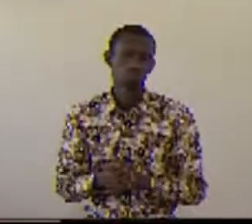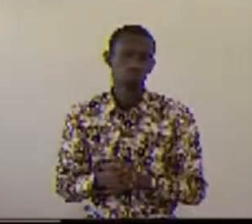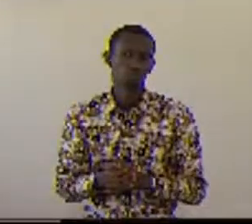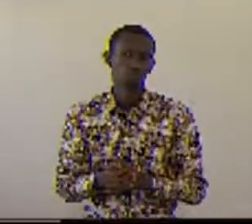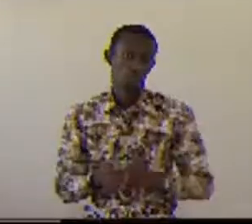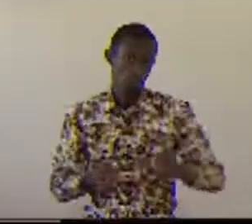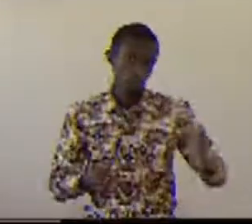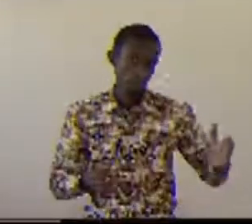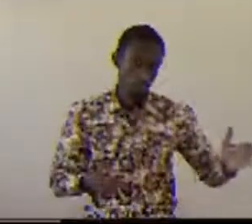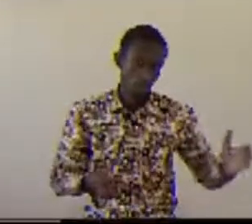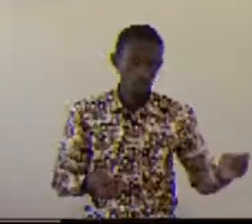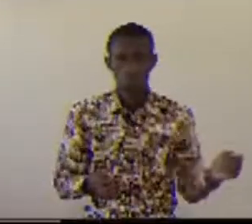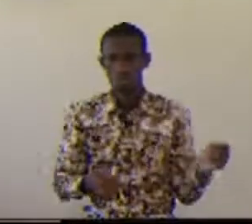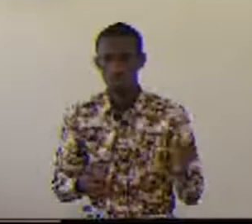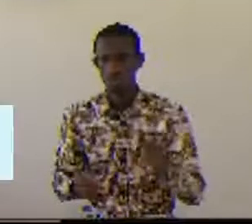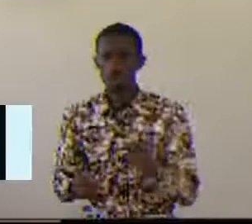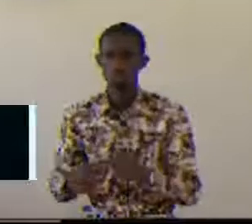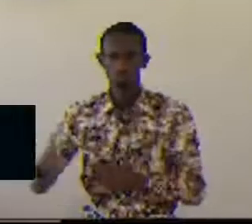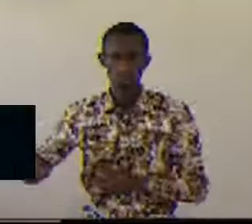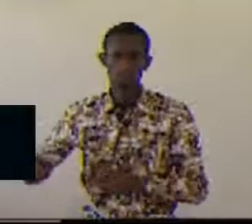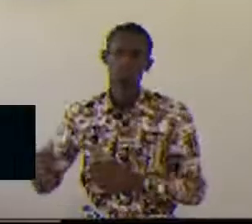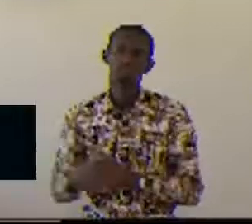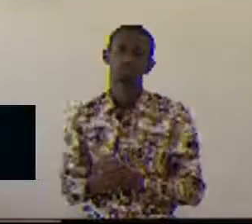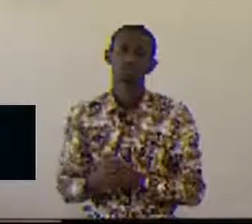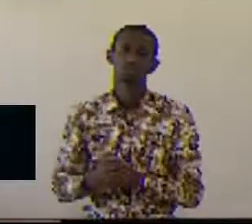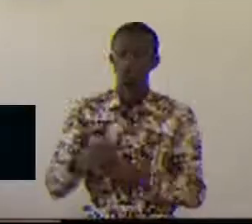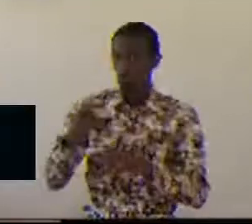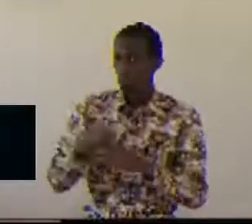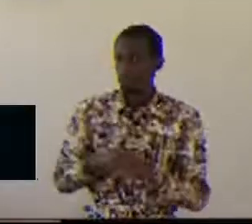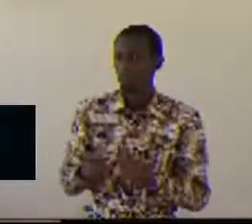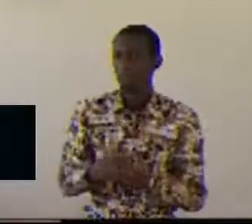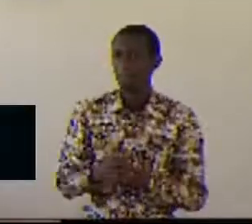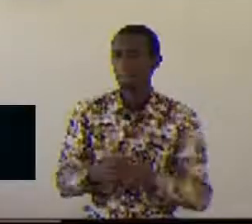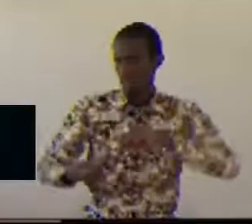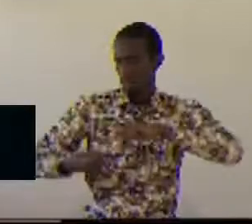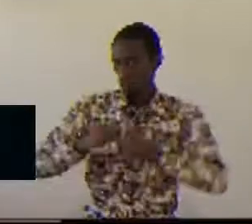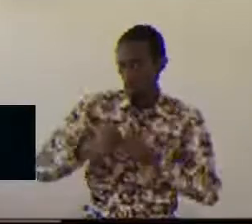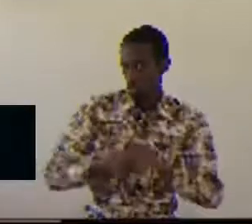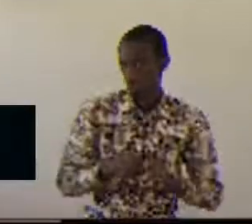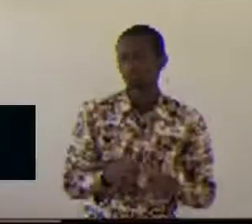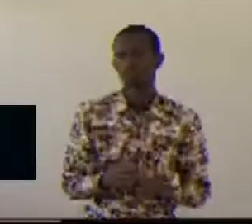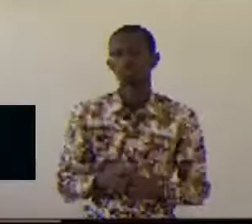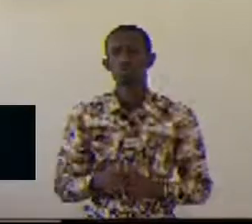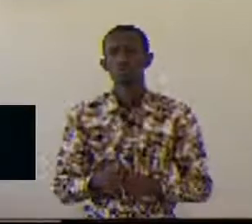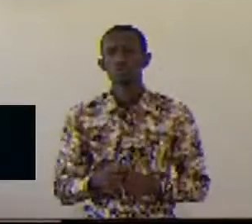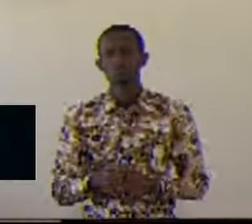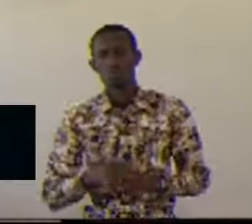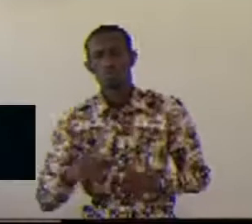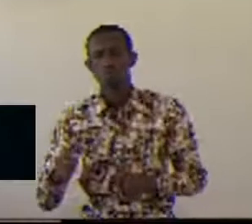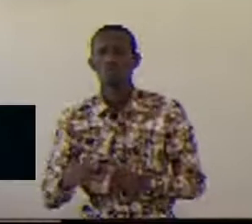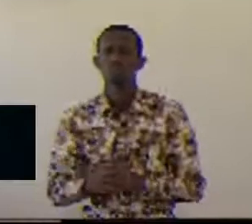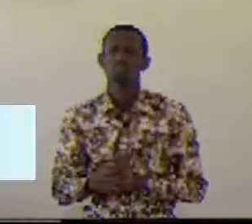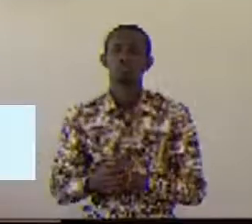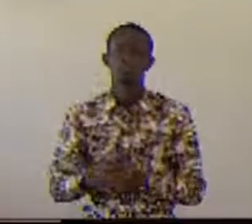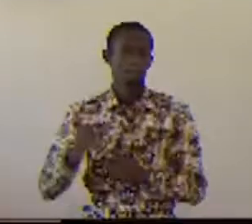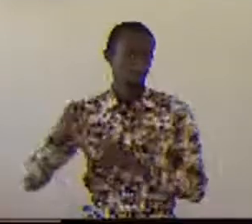move in a group from the top to the bottom, we get elements which are more